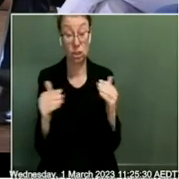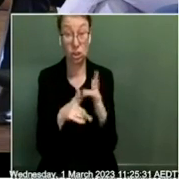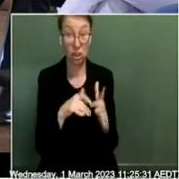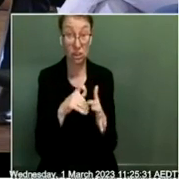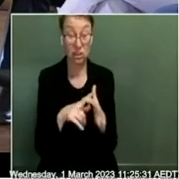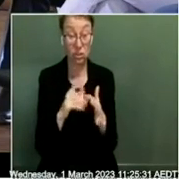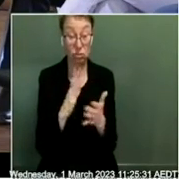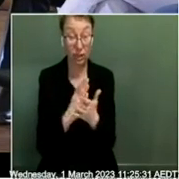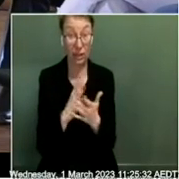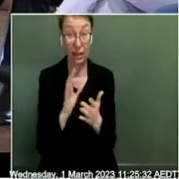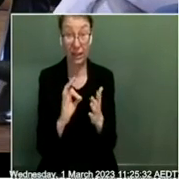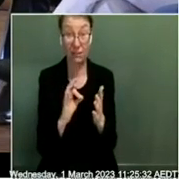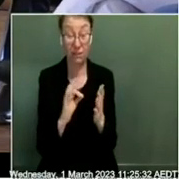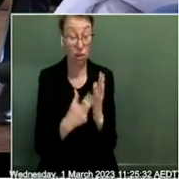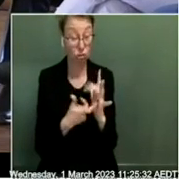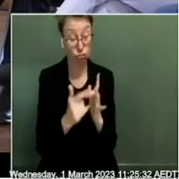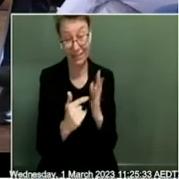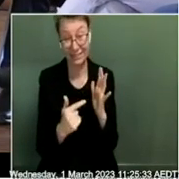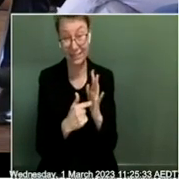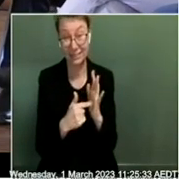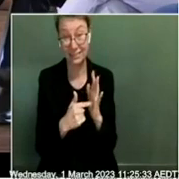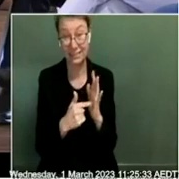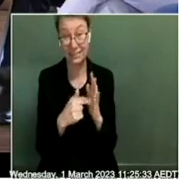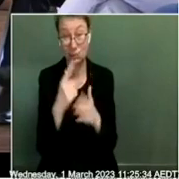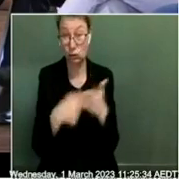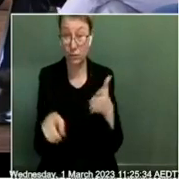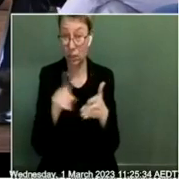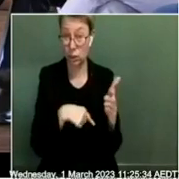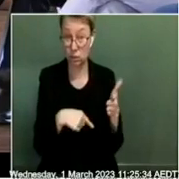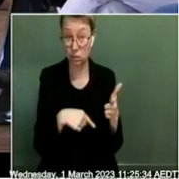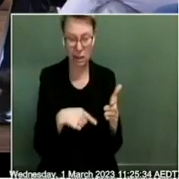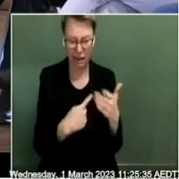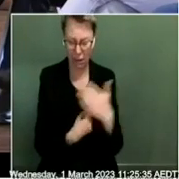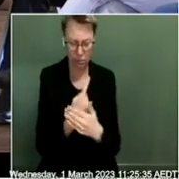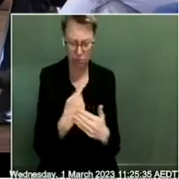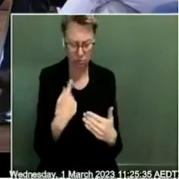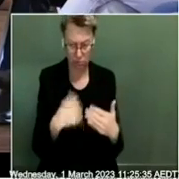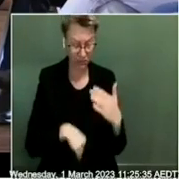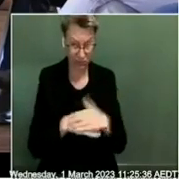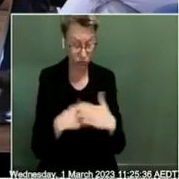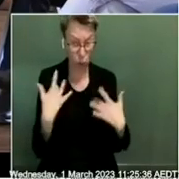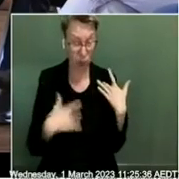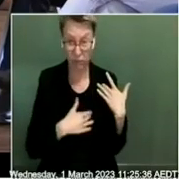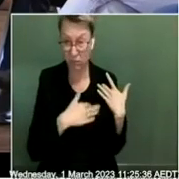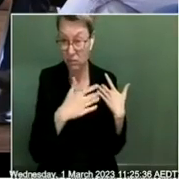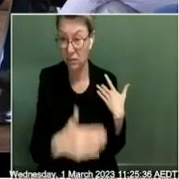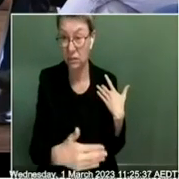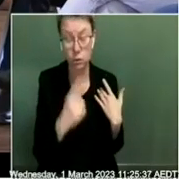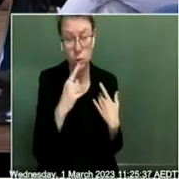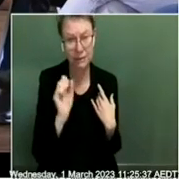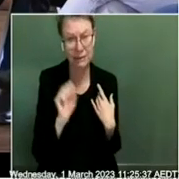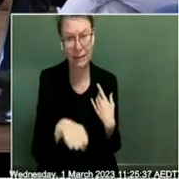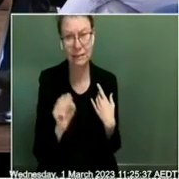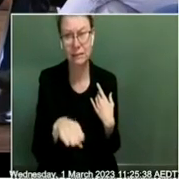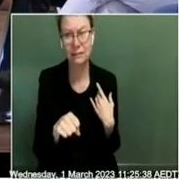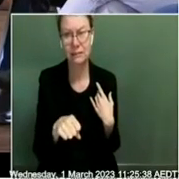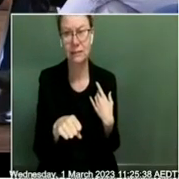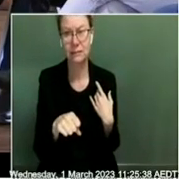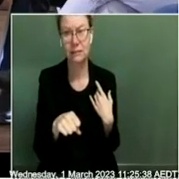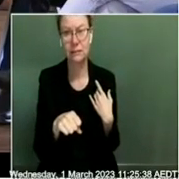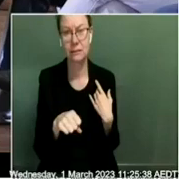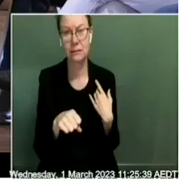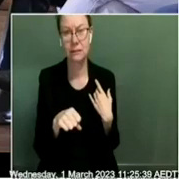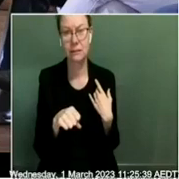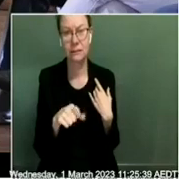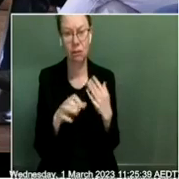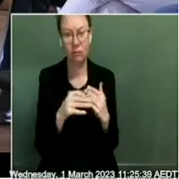died. Yeah. So in my own mind, the answer is most definitely yes. She was subject to injustice, and we're here to expose that. Yes. Yeah. And